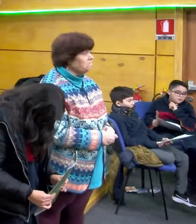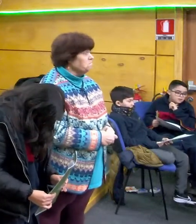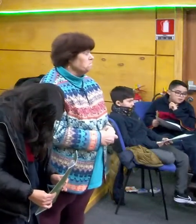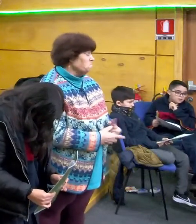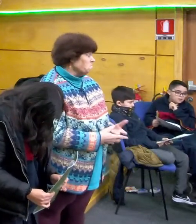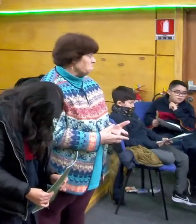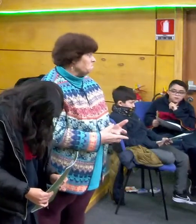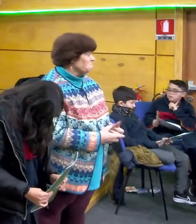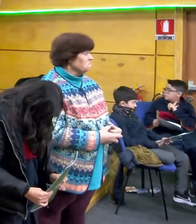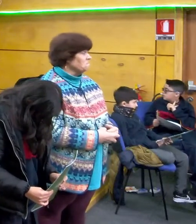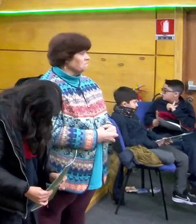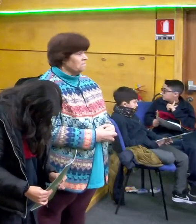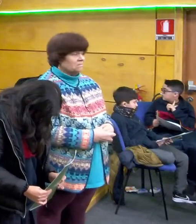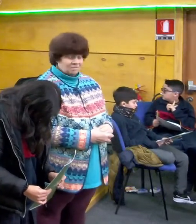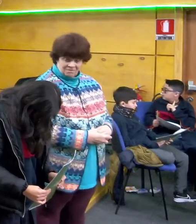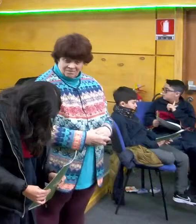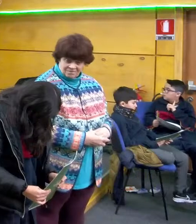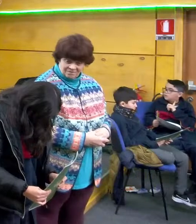work on.